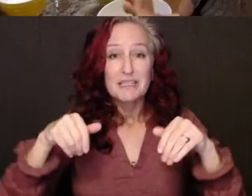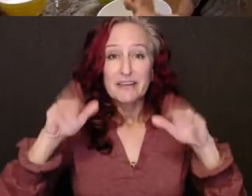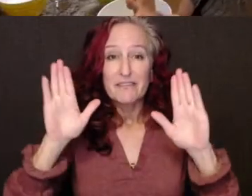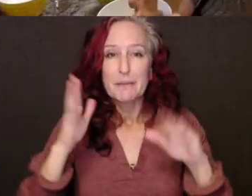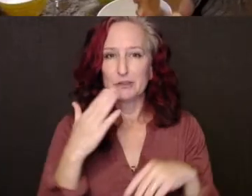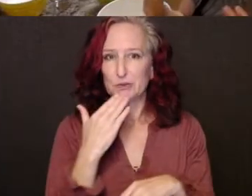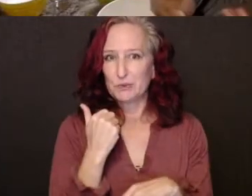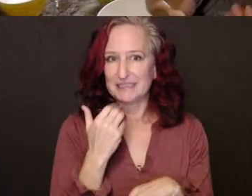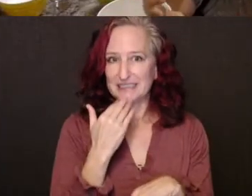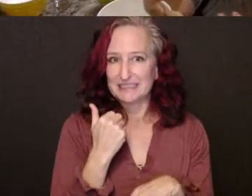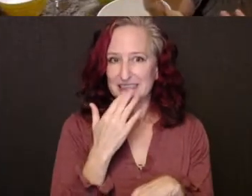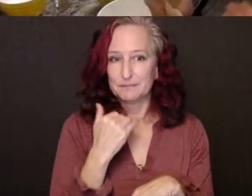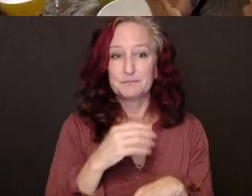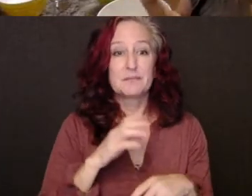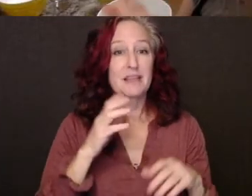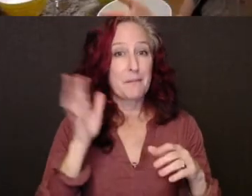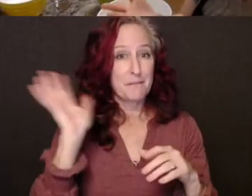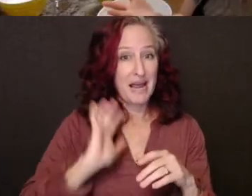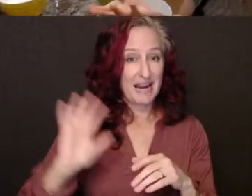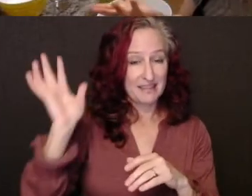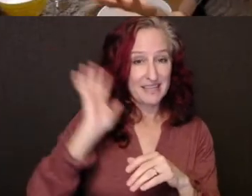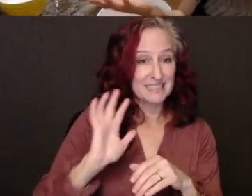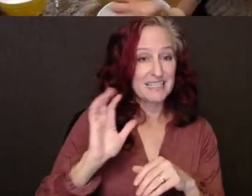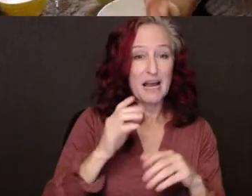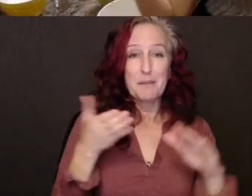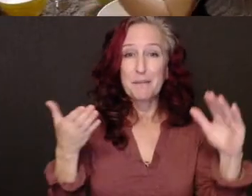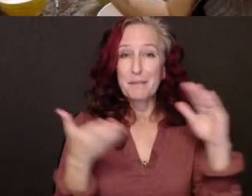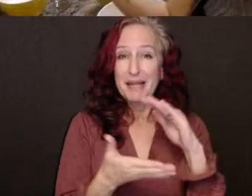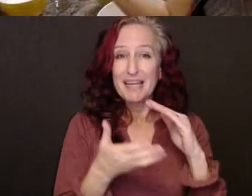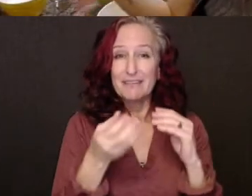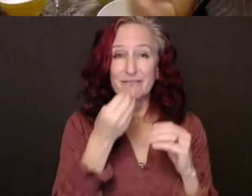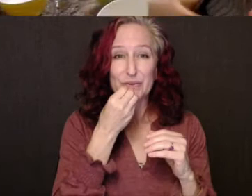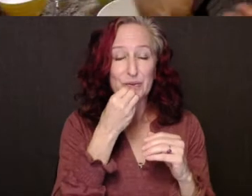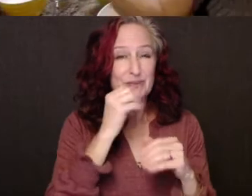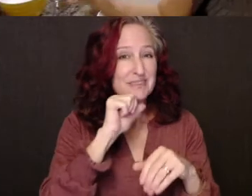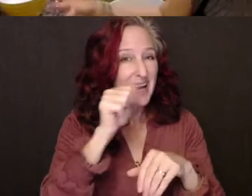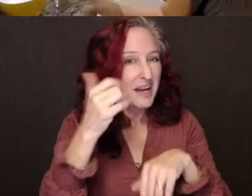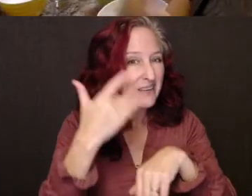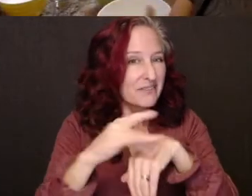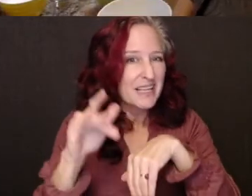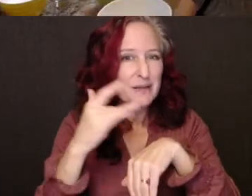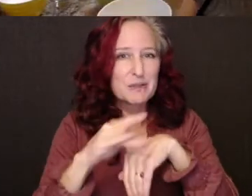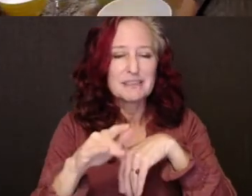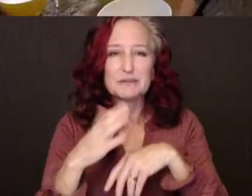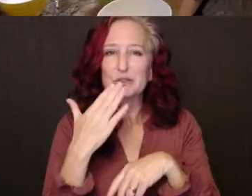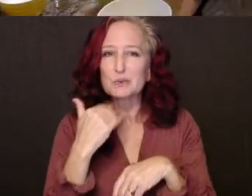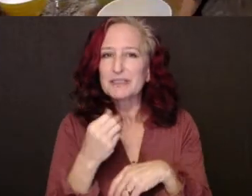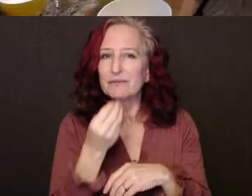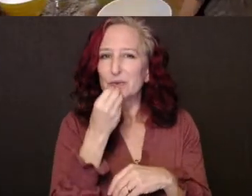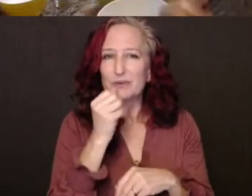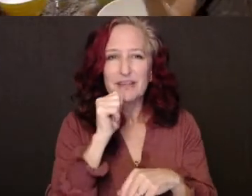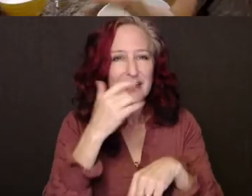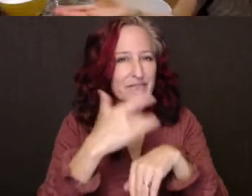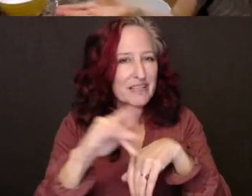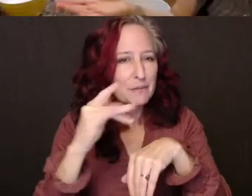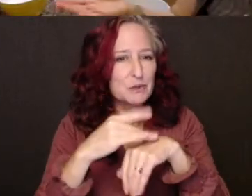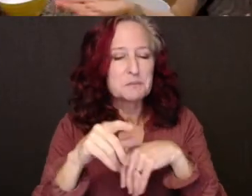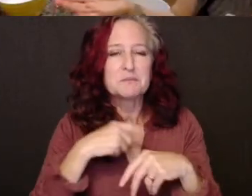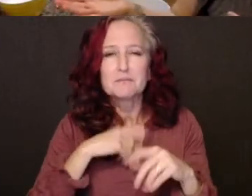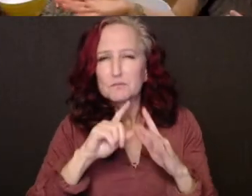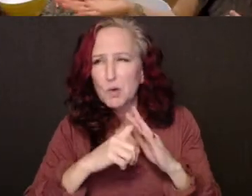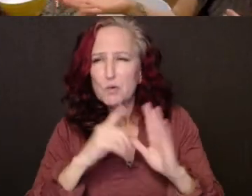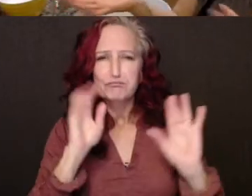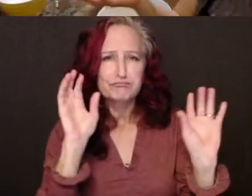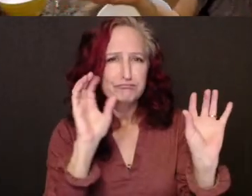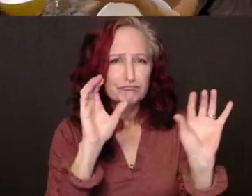was also contributing in a way that was bigger than just myself. So,